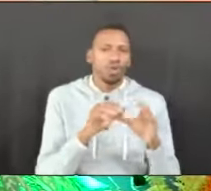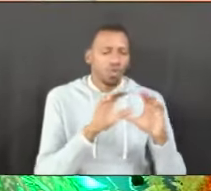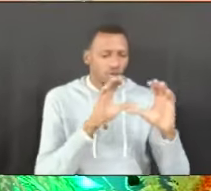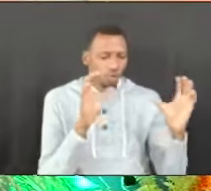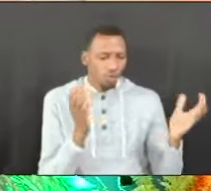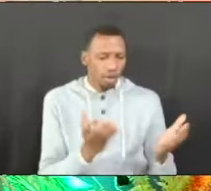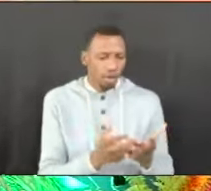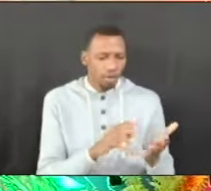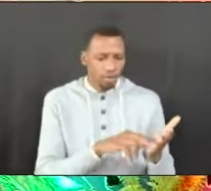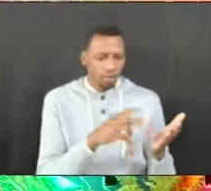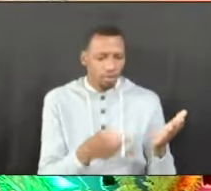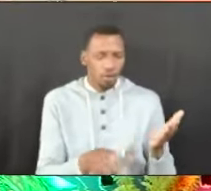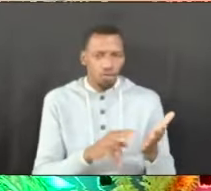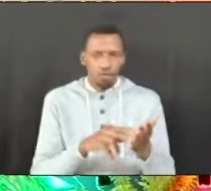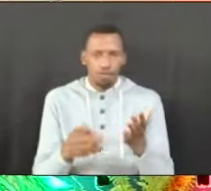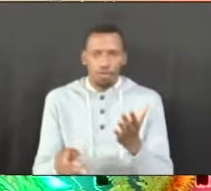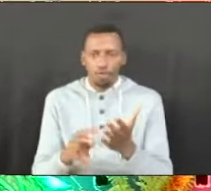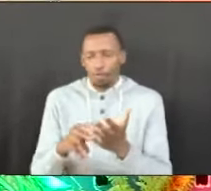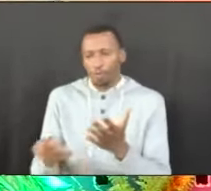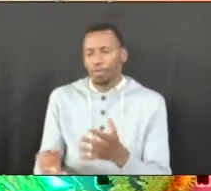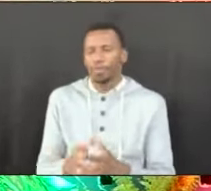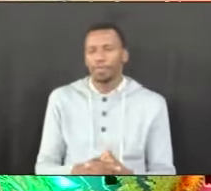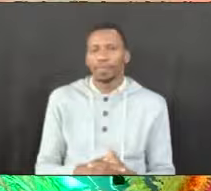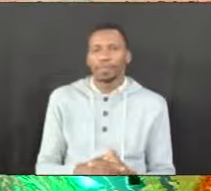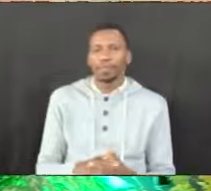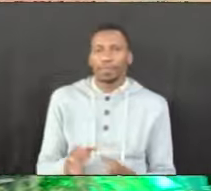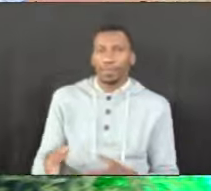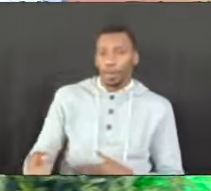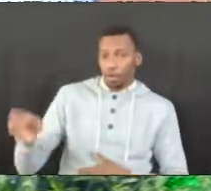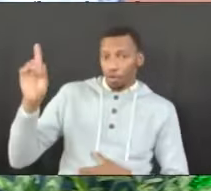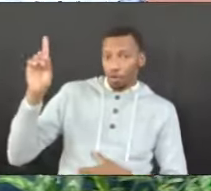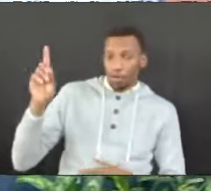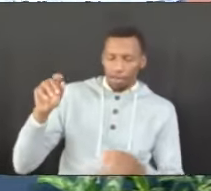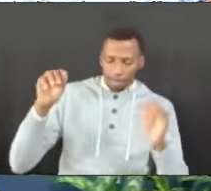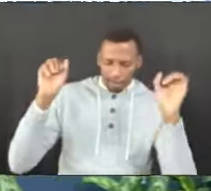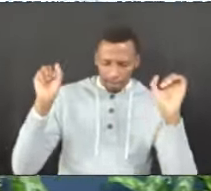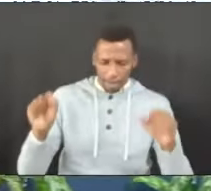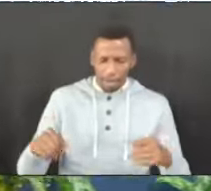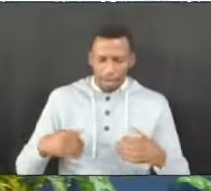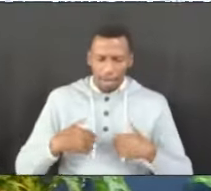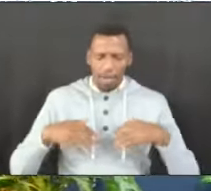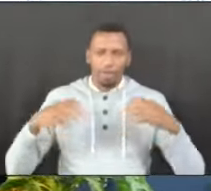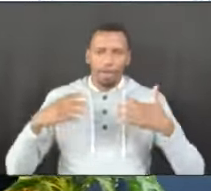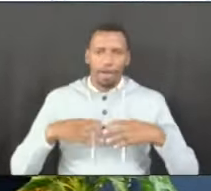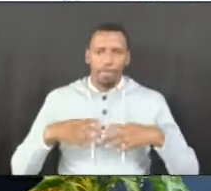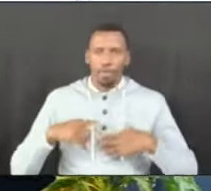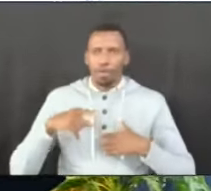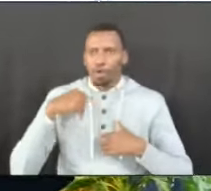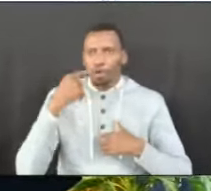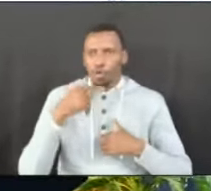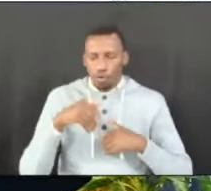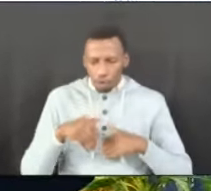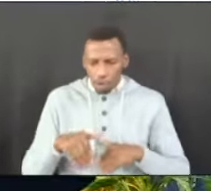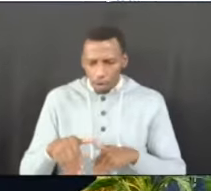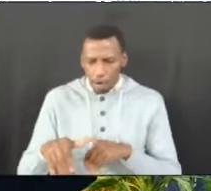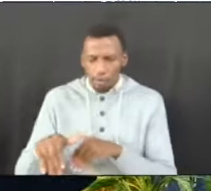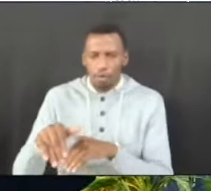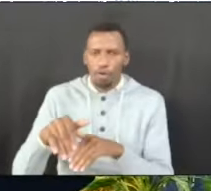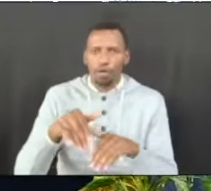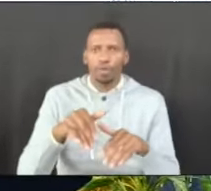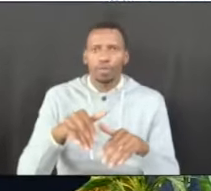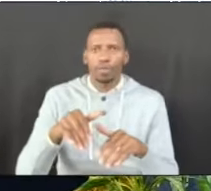other worlds that have never fallen, that God can have a people who will follow the Lamb whithersoever he